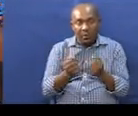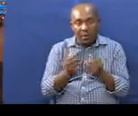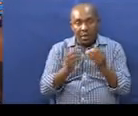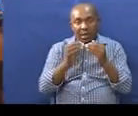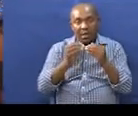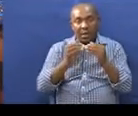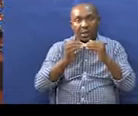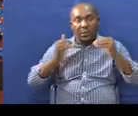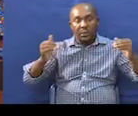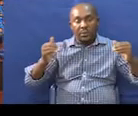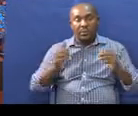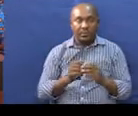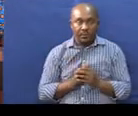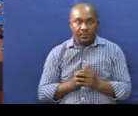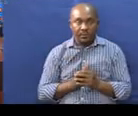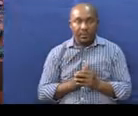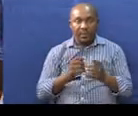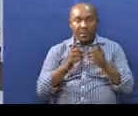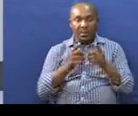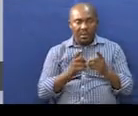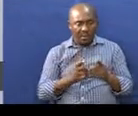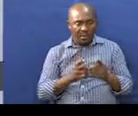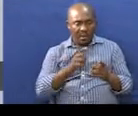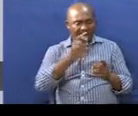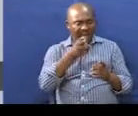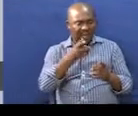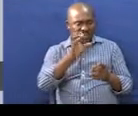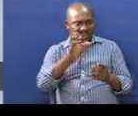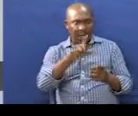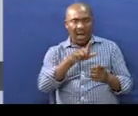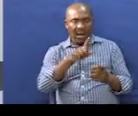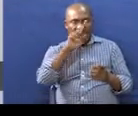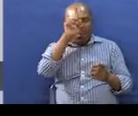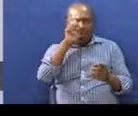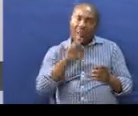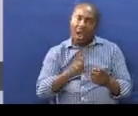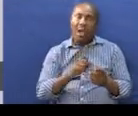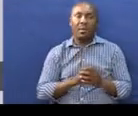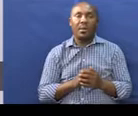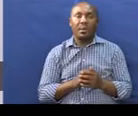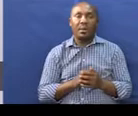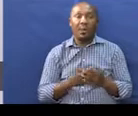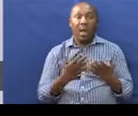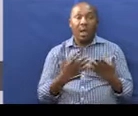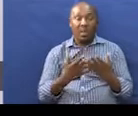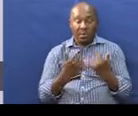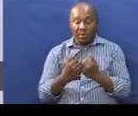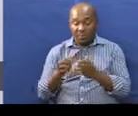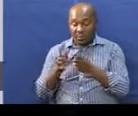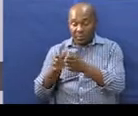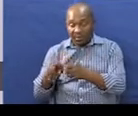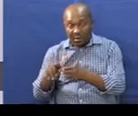of non-reducing sugar in the laboratory. Therefore, you have to convert it from non-reducing sugar to